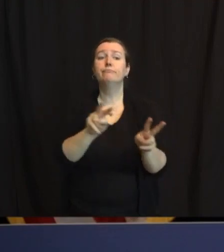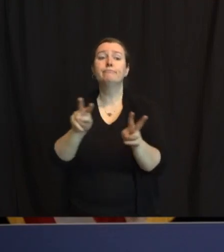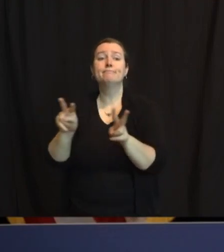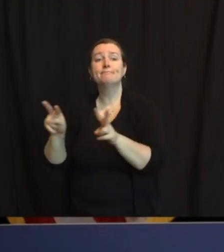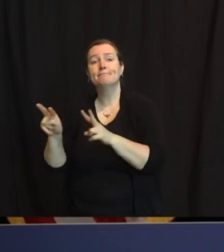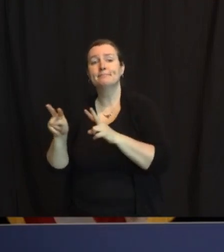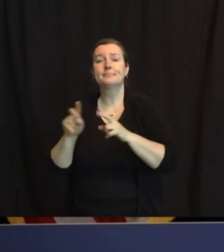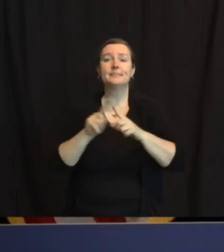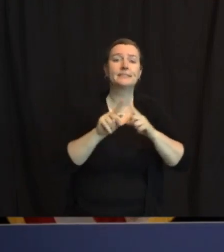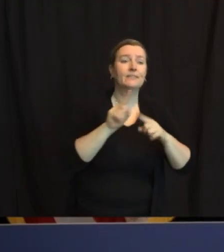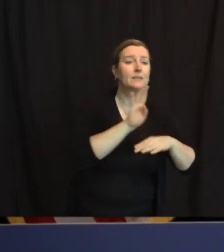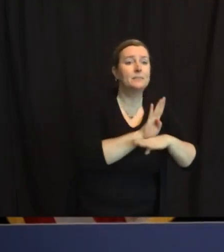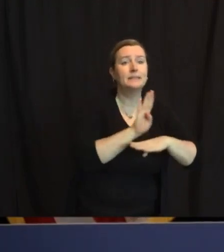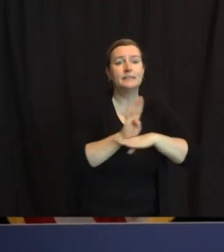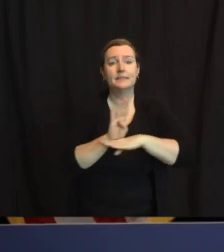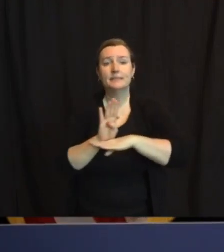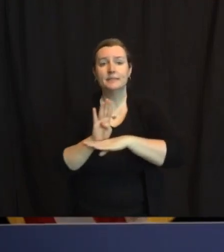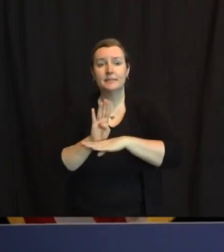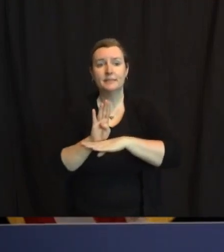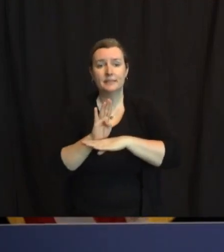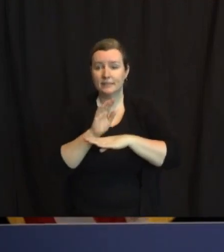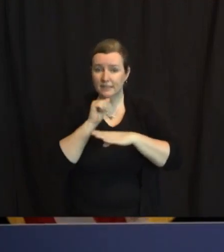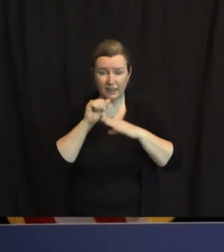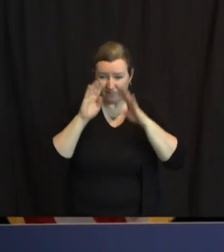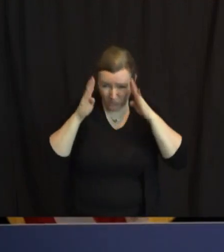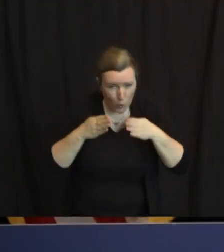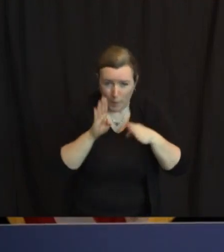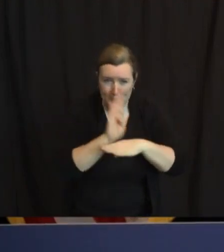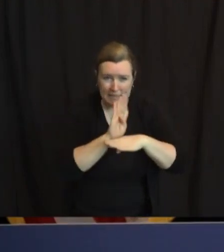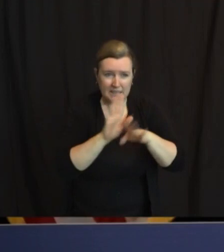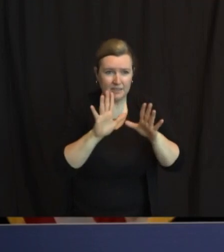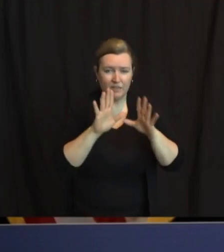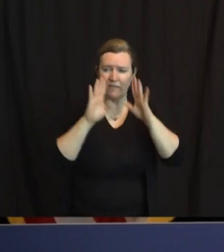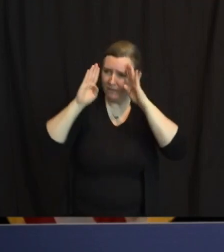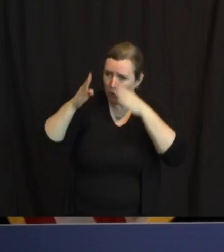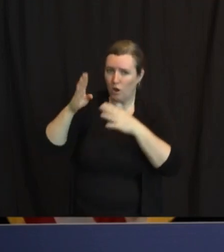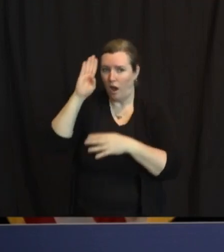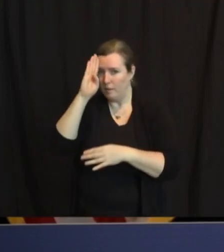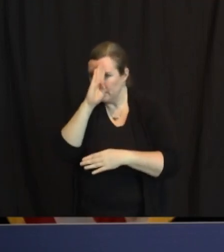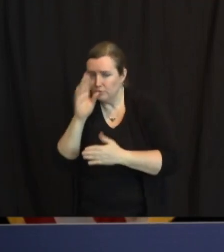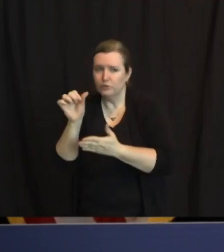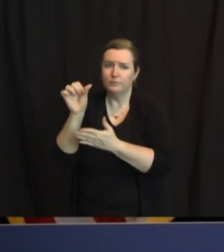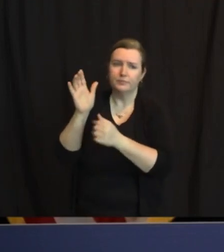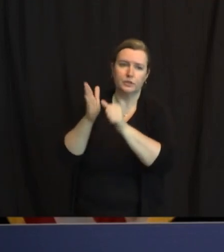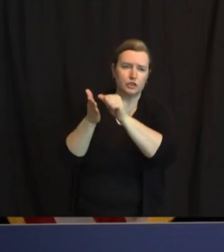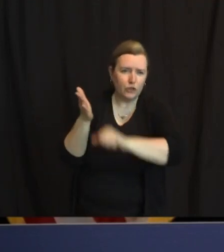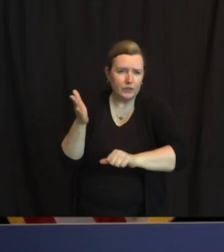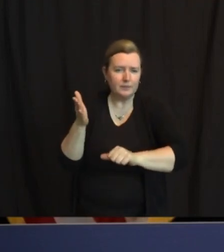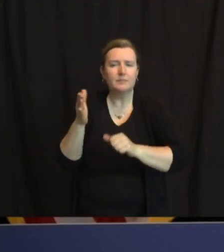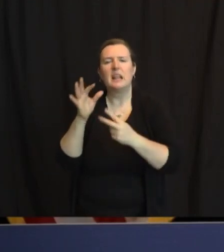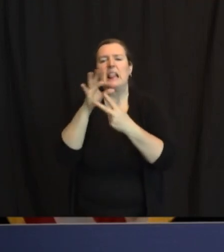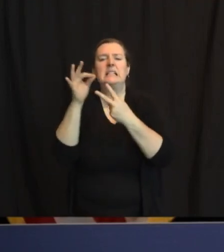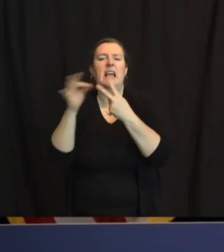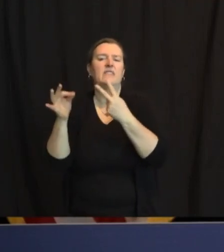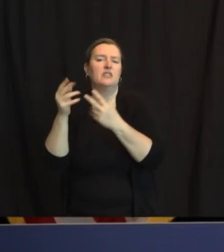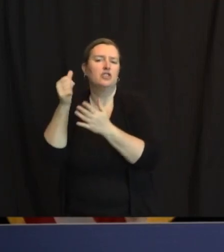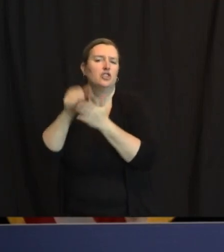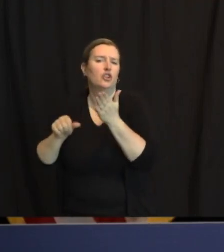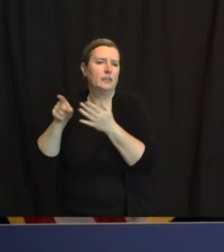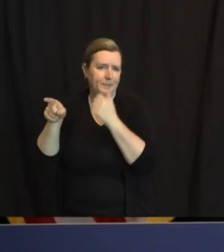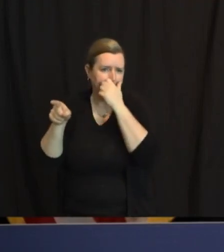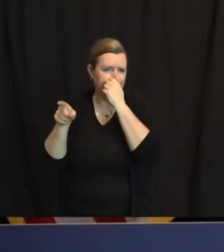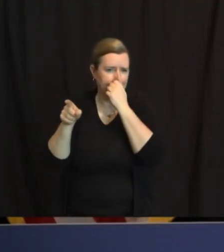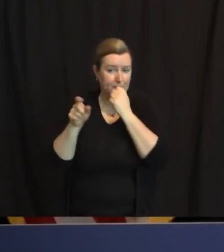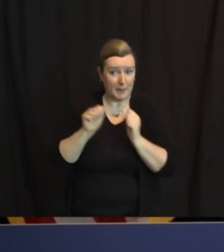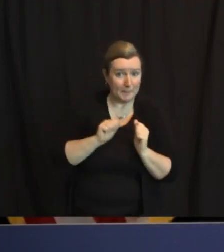elective surgeries come up a fair amount, construction, things like that, particularly things that are out of doors gives us